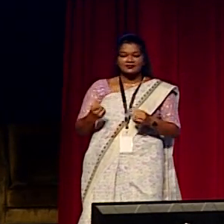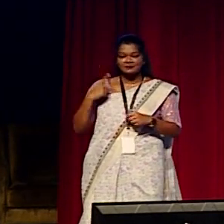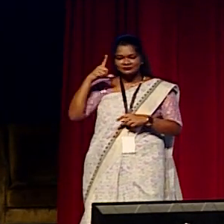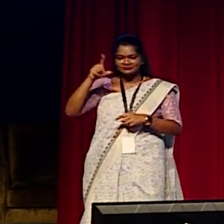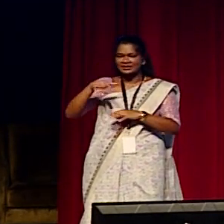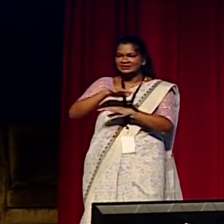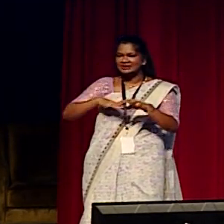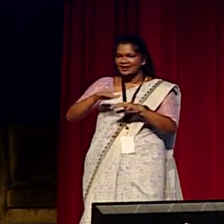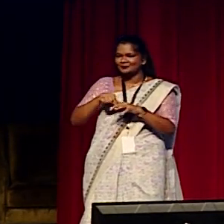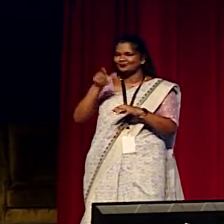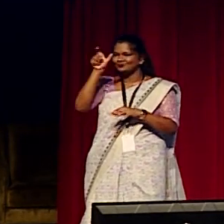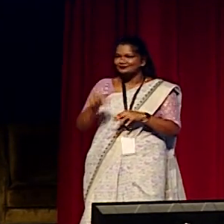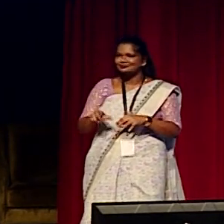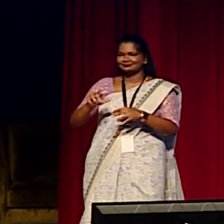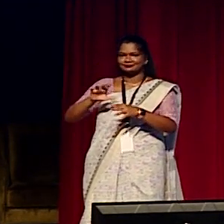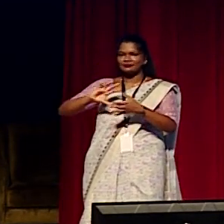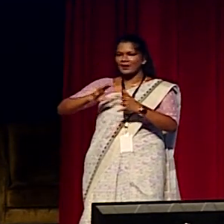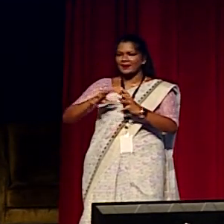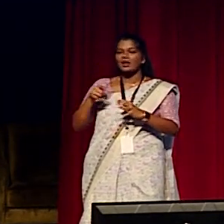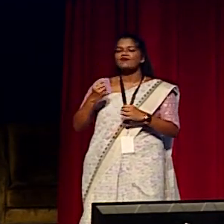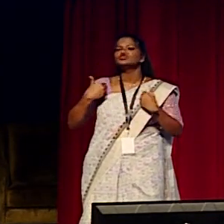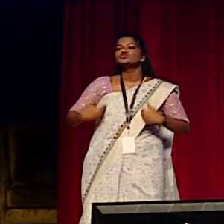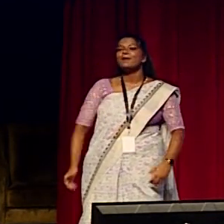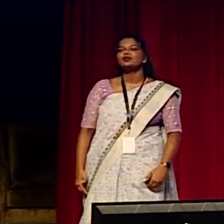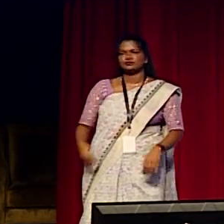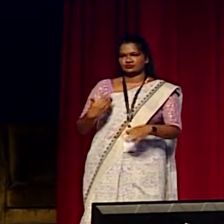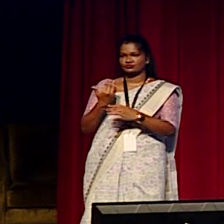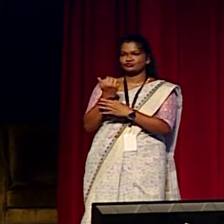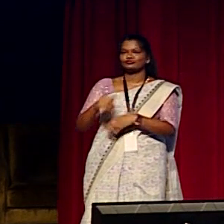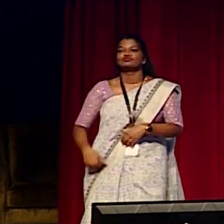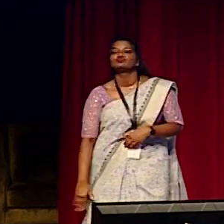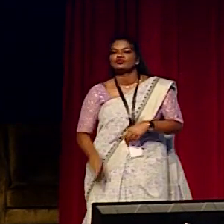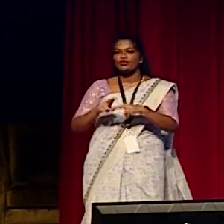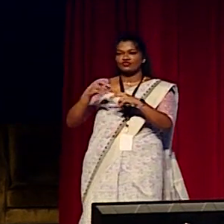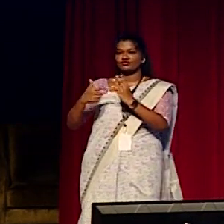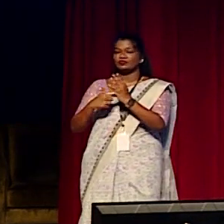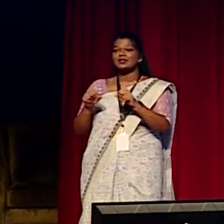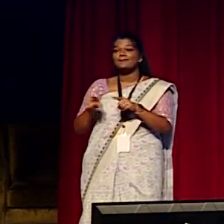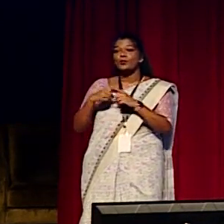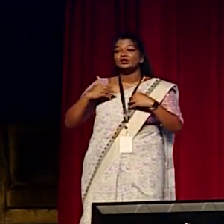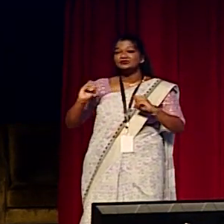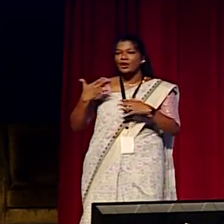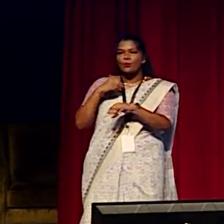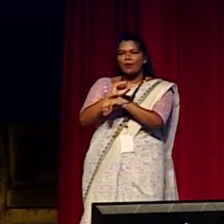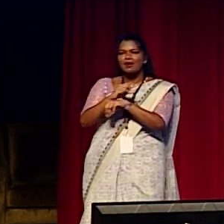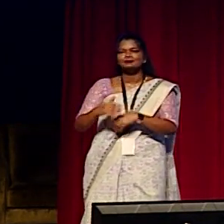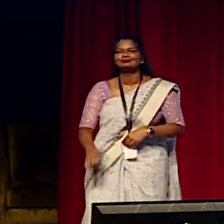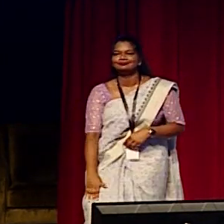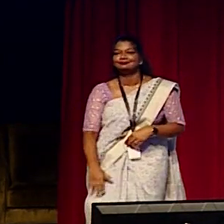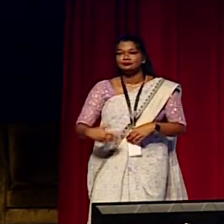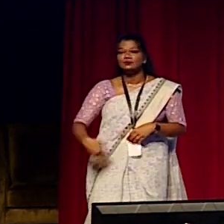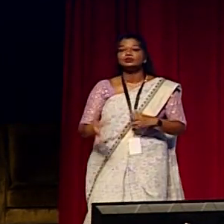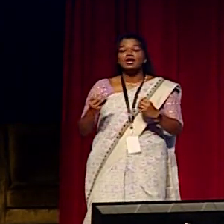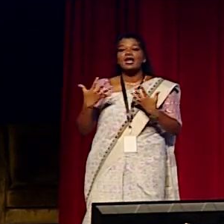designing the foot, we wanted to replicate the human foot. When we started working on the knee, we wanted to take all